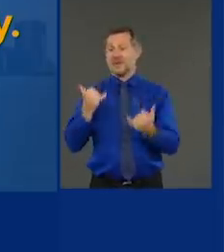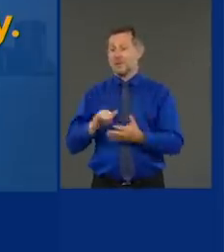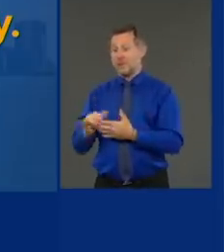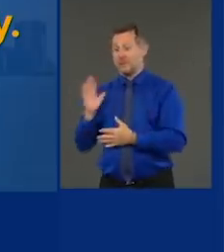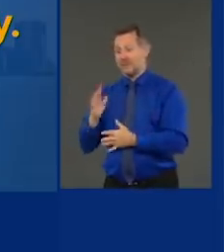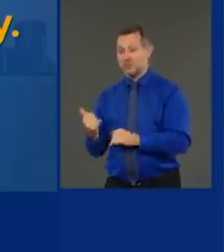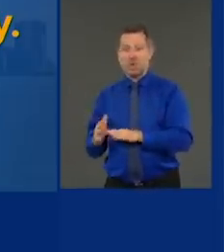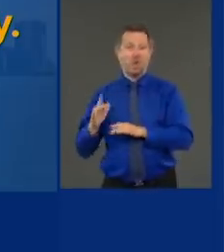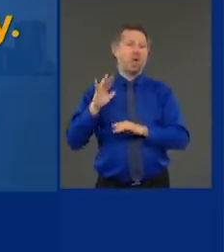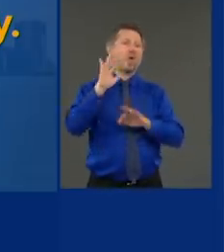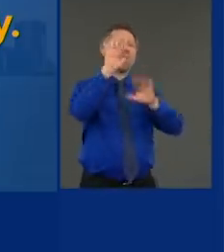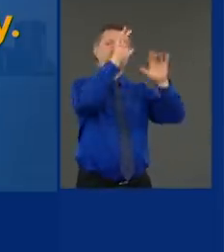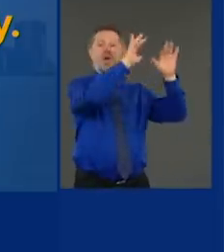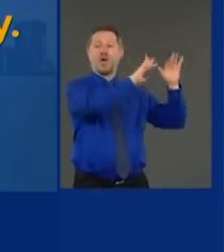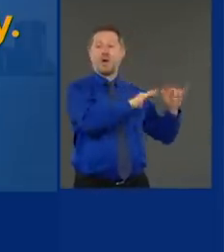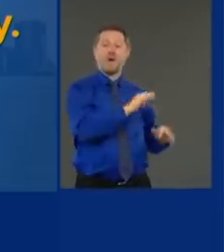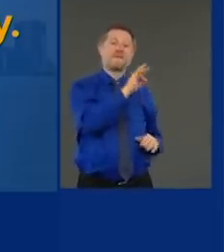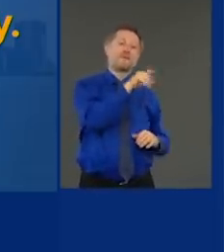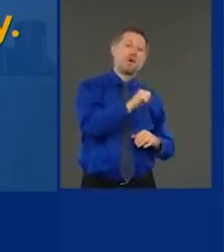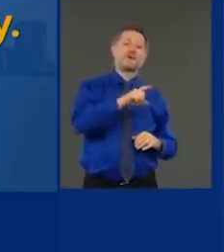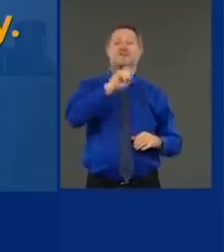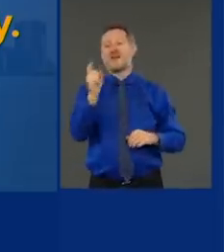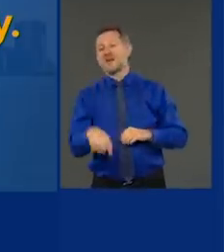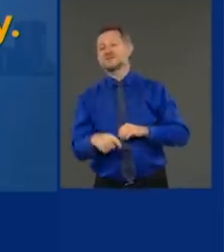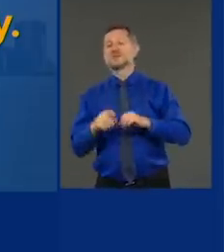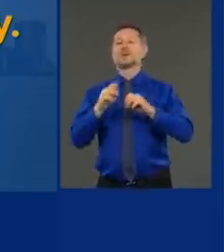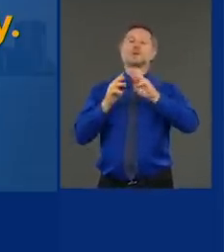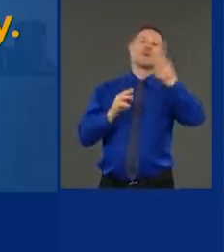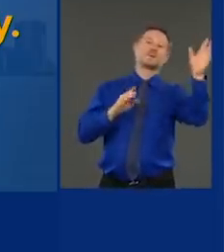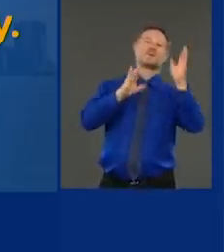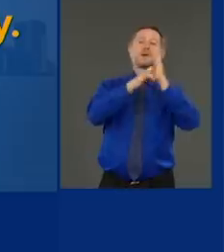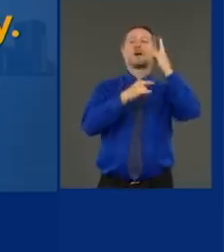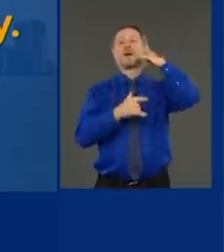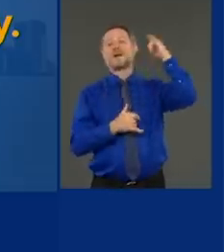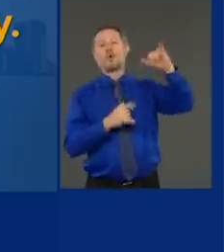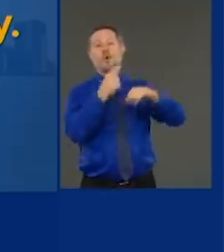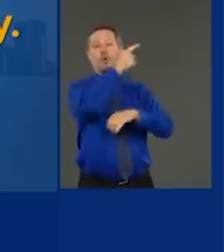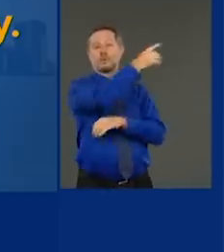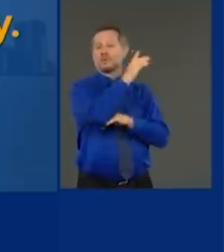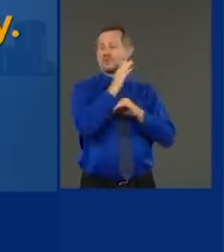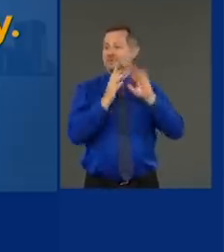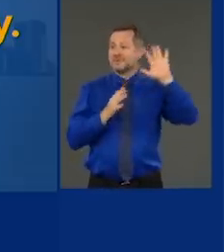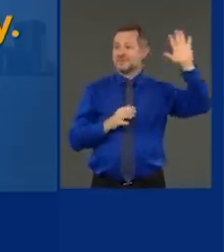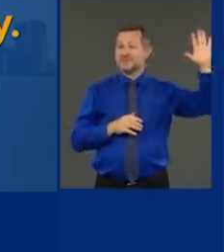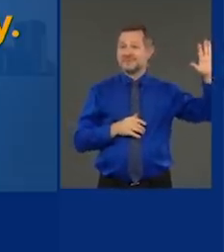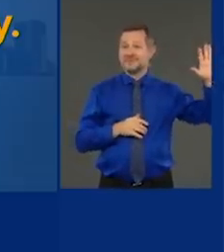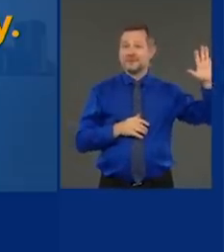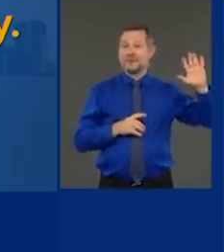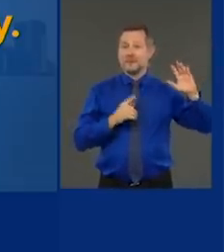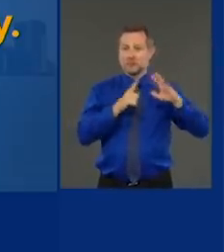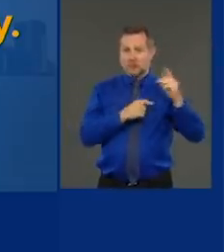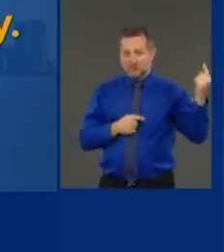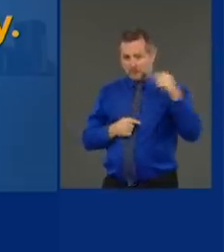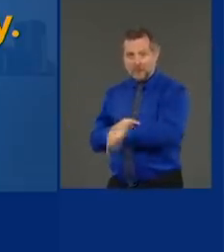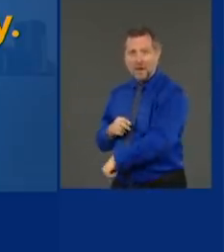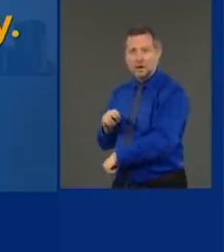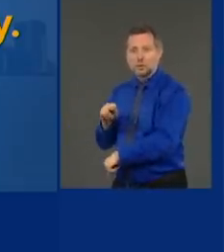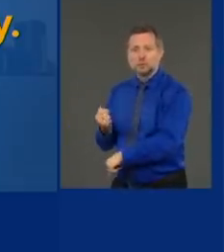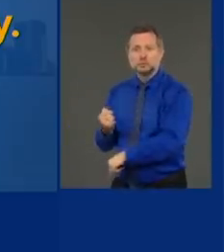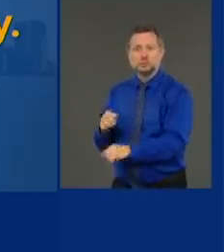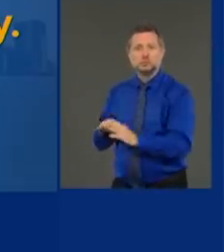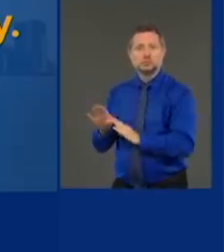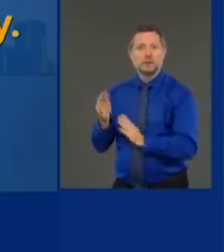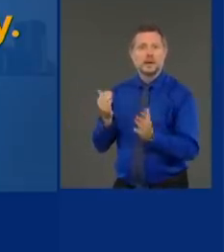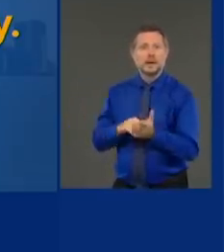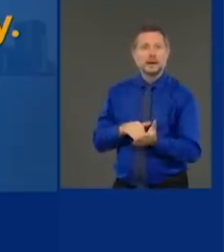It's Florida, it's Texas, it's the Midwest, it's California. Oh, it's back to New Jersey is on the rise.